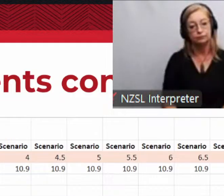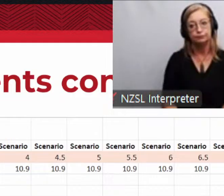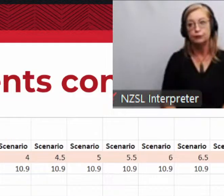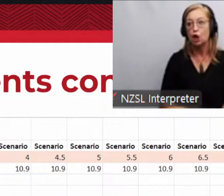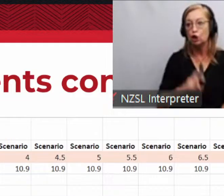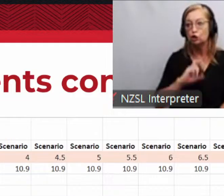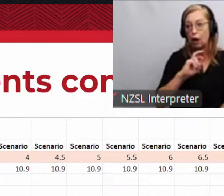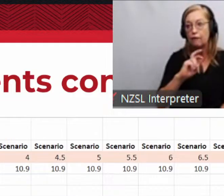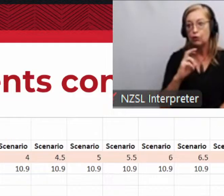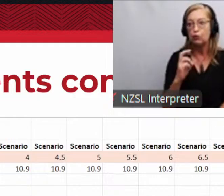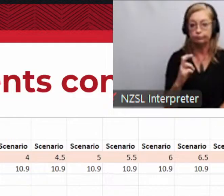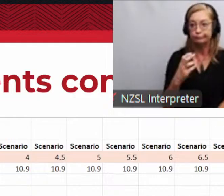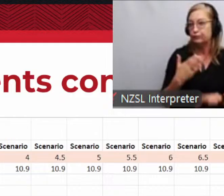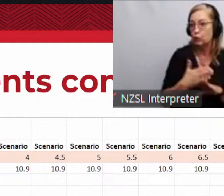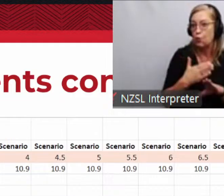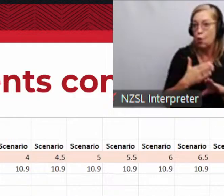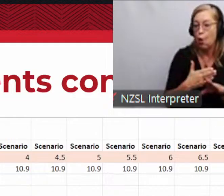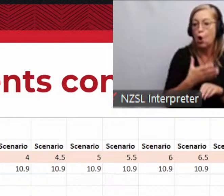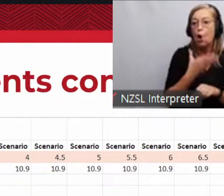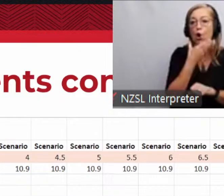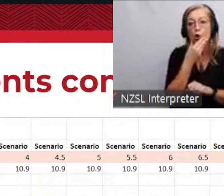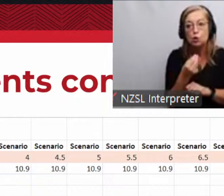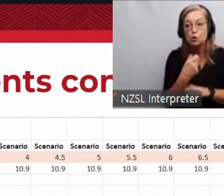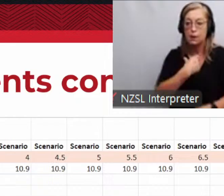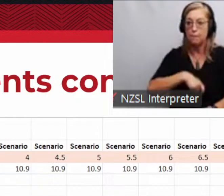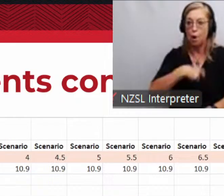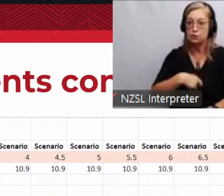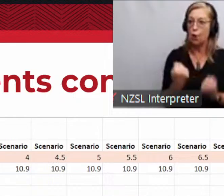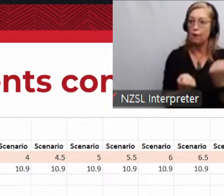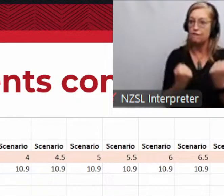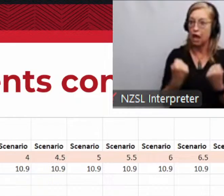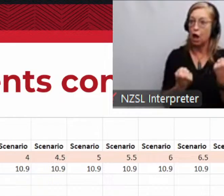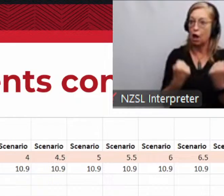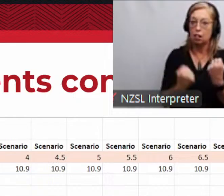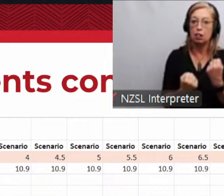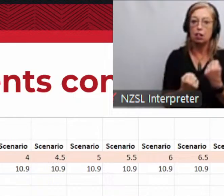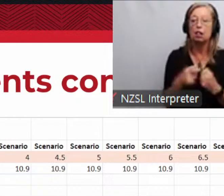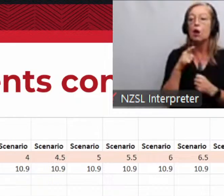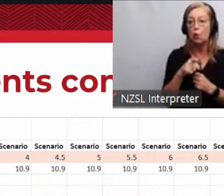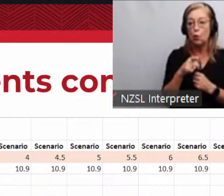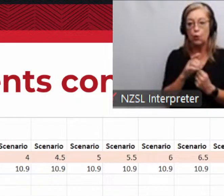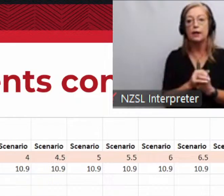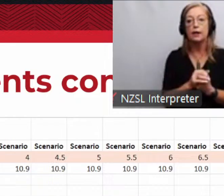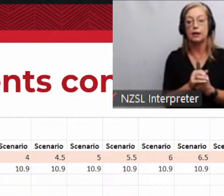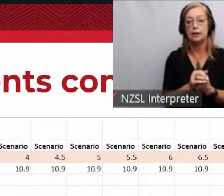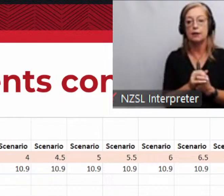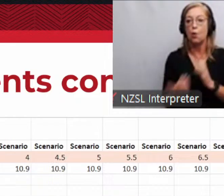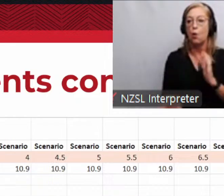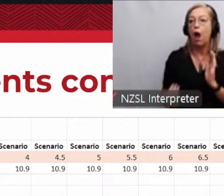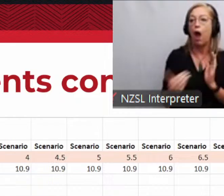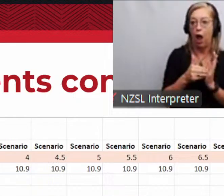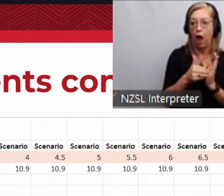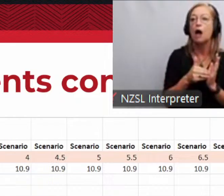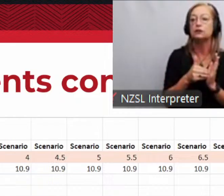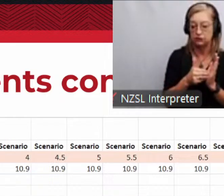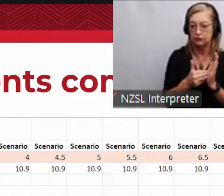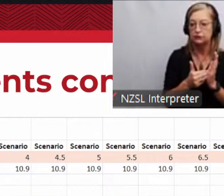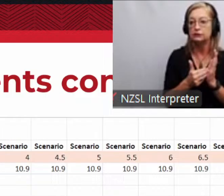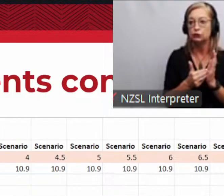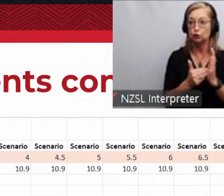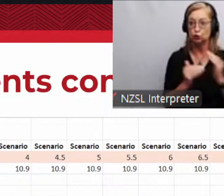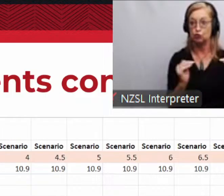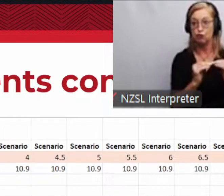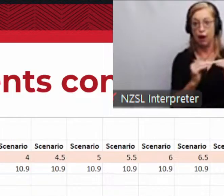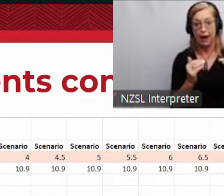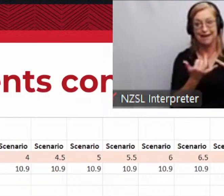for work, when they use their personal vehicle, we are going to be adding to the rate that we